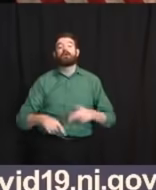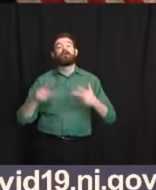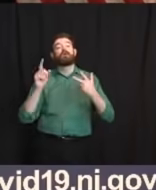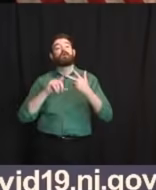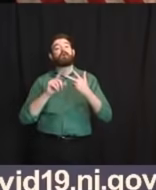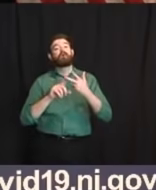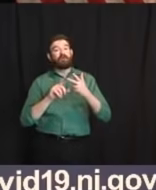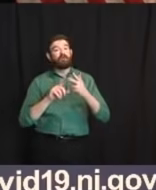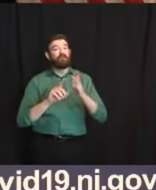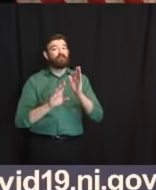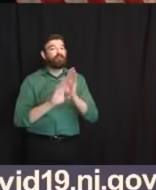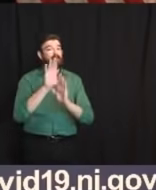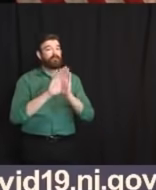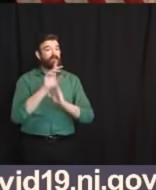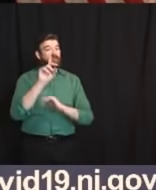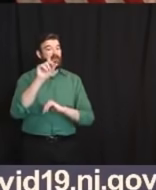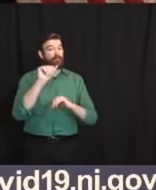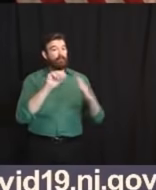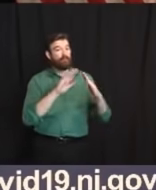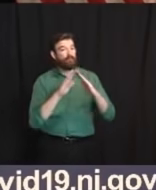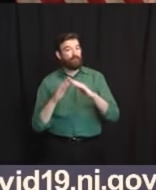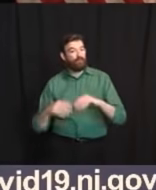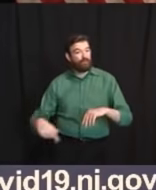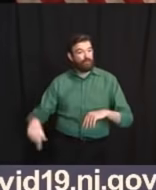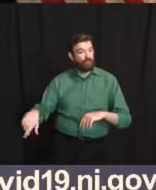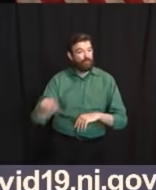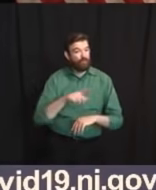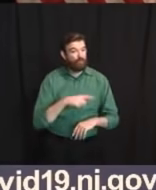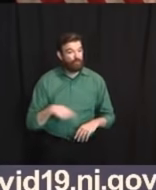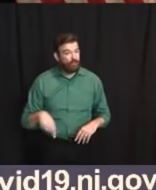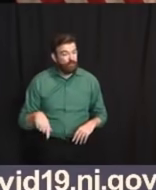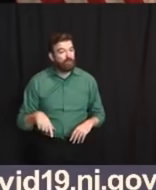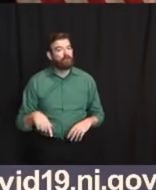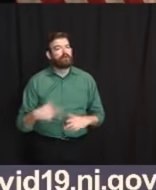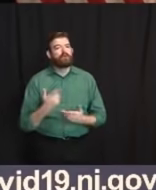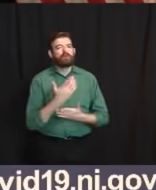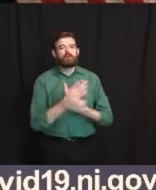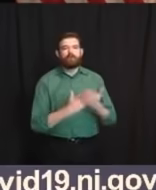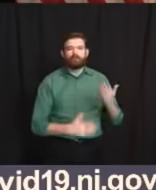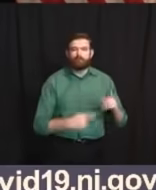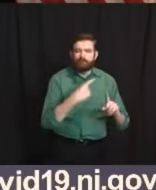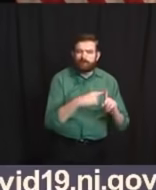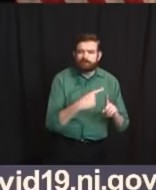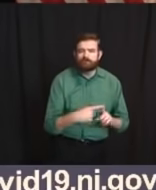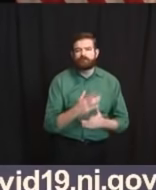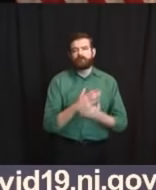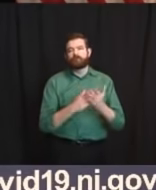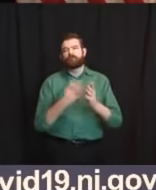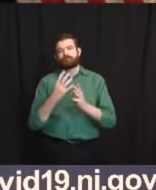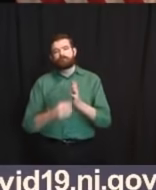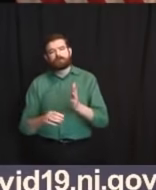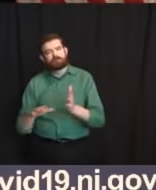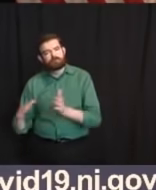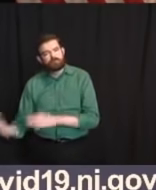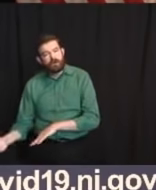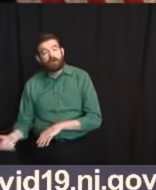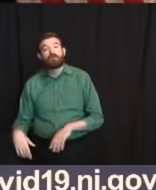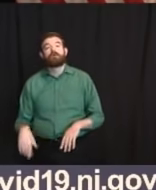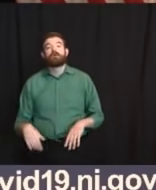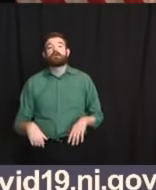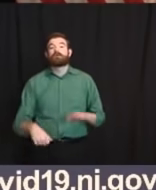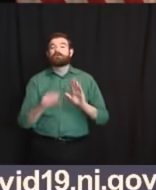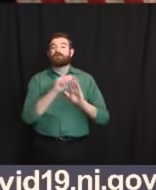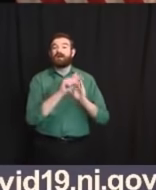cases and about two-thirds of the deaths are at state developmental centers and state licensed group homes. Every day you guys give us details on